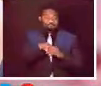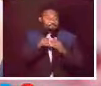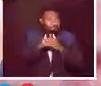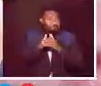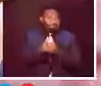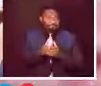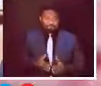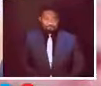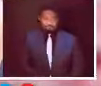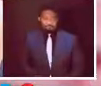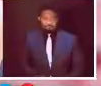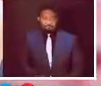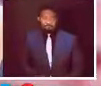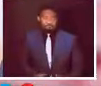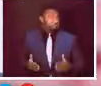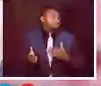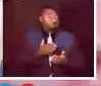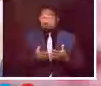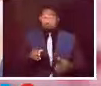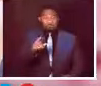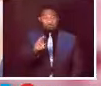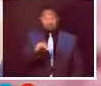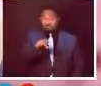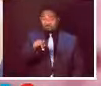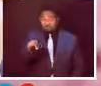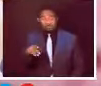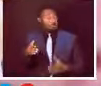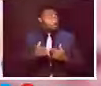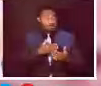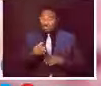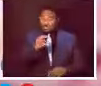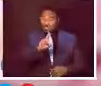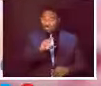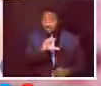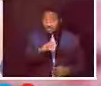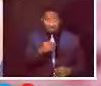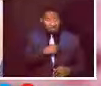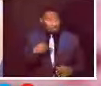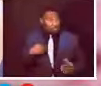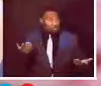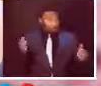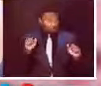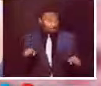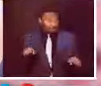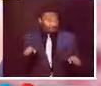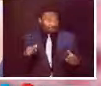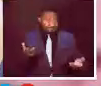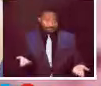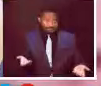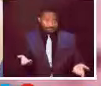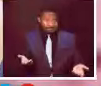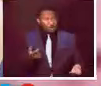The first deputy speaker can be an MPP member. The first deputy speaker can be an NDC member. It is always